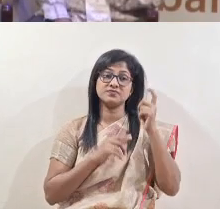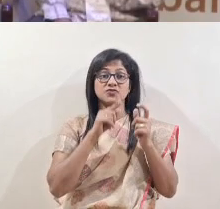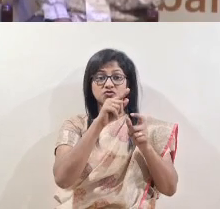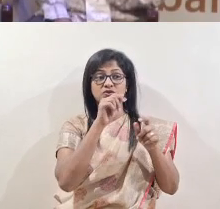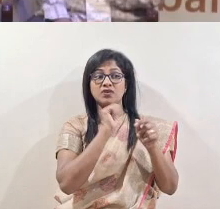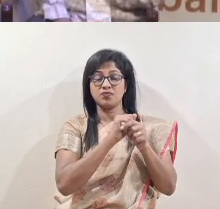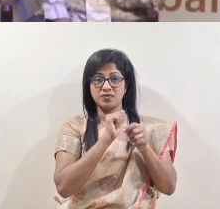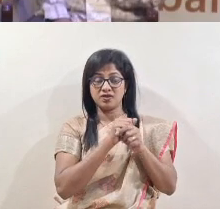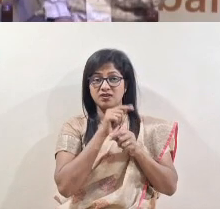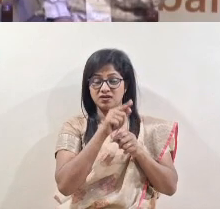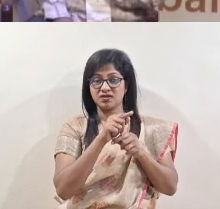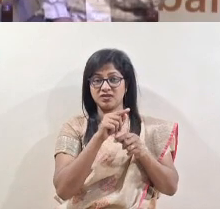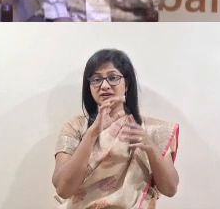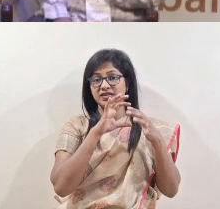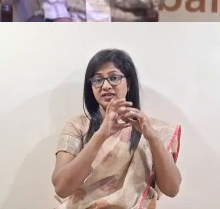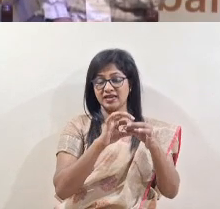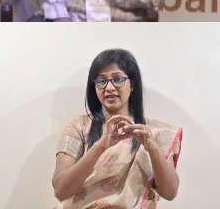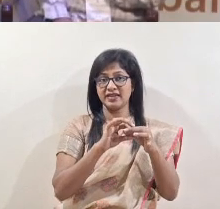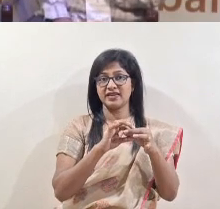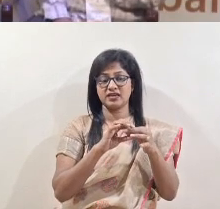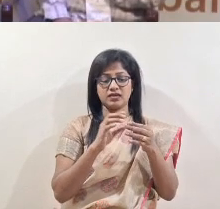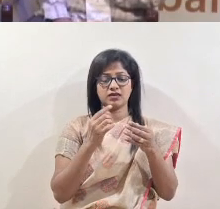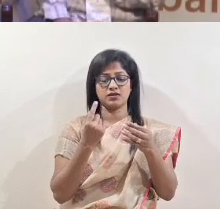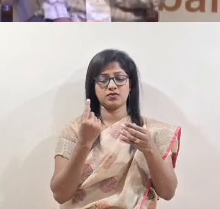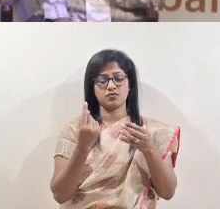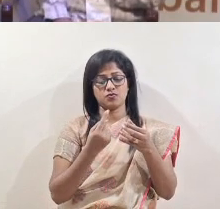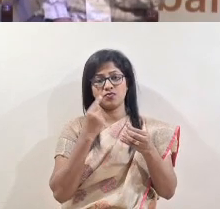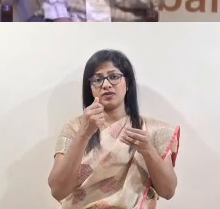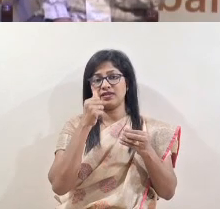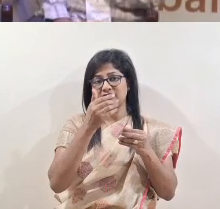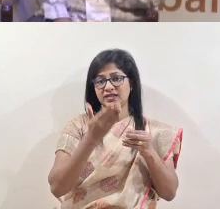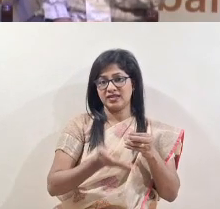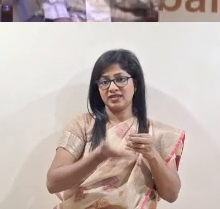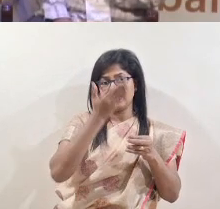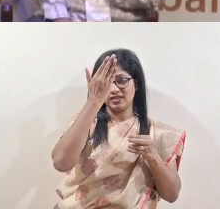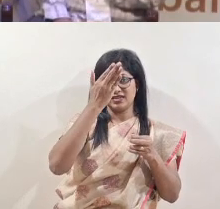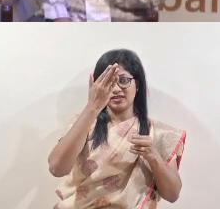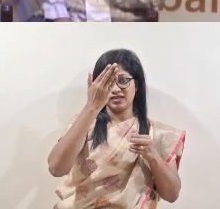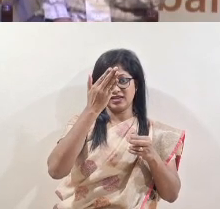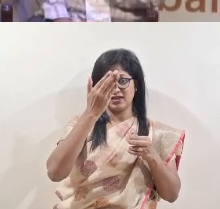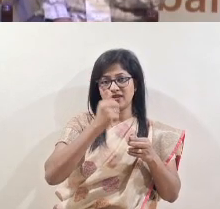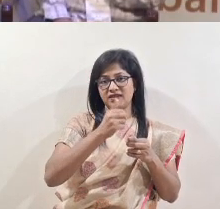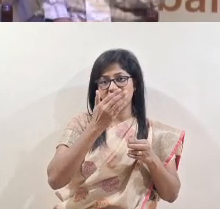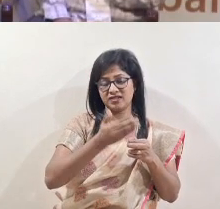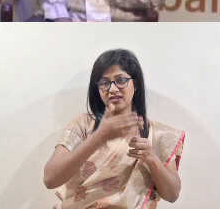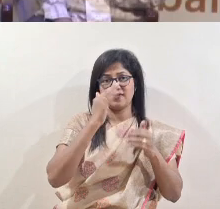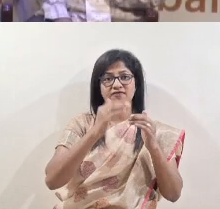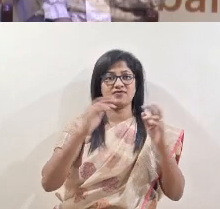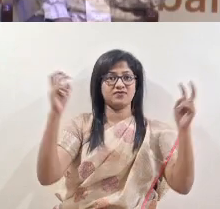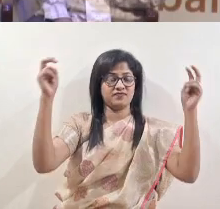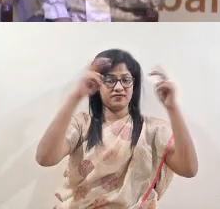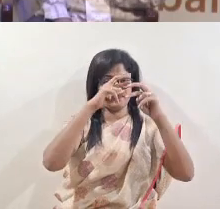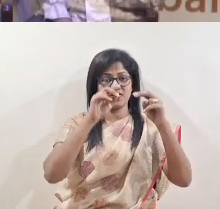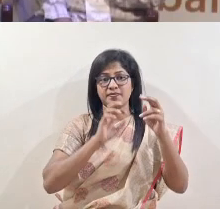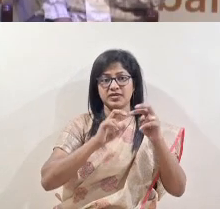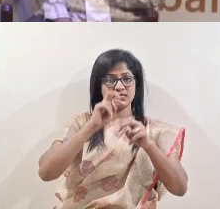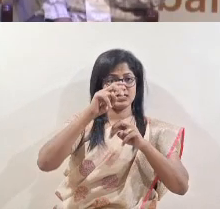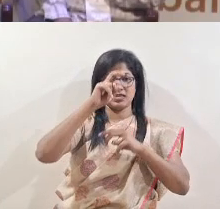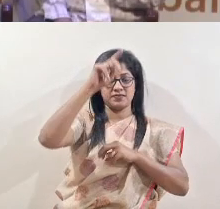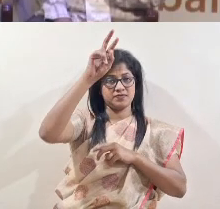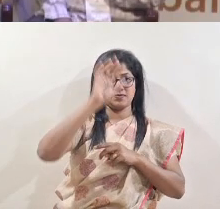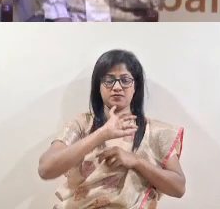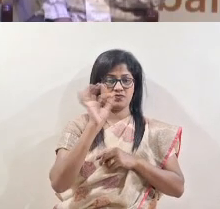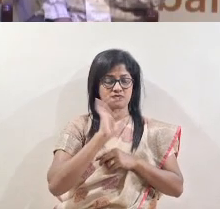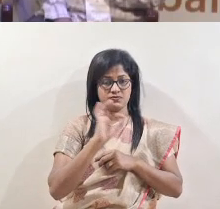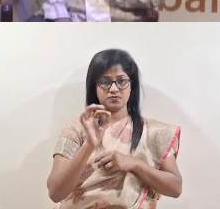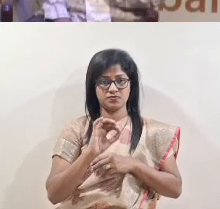Your work was basically on the lift facilitated footwear bridges, not on the step,